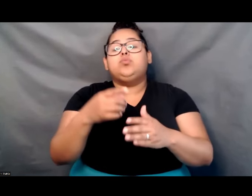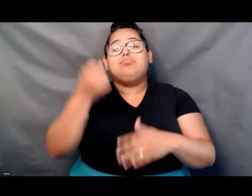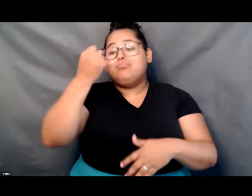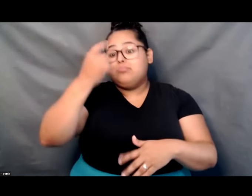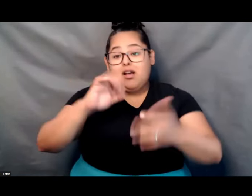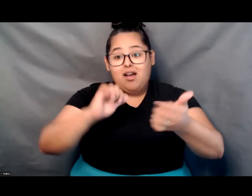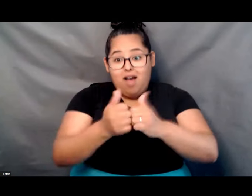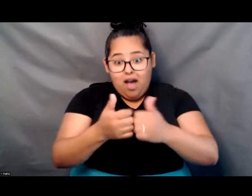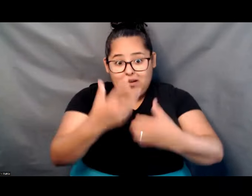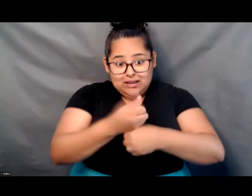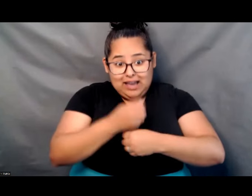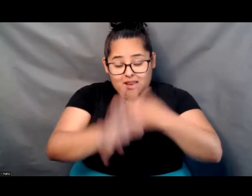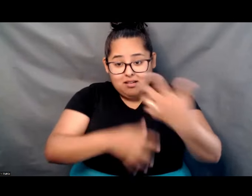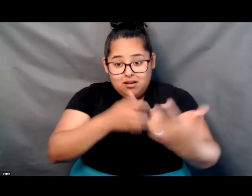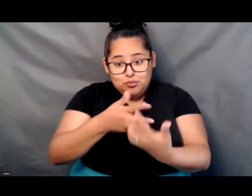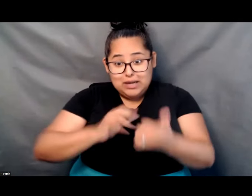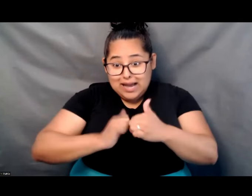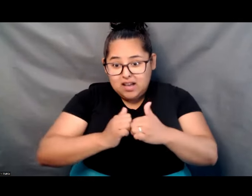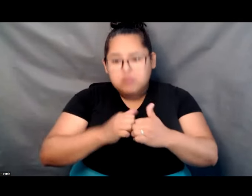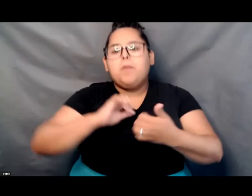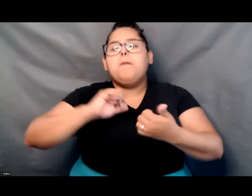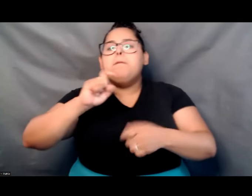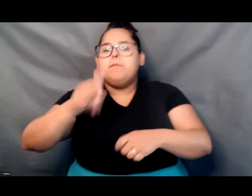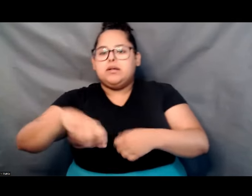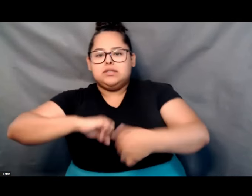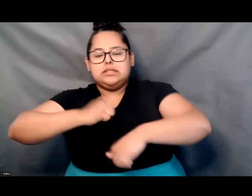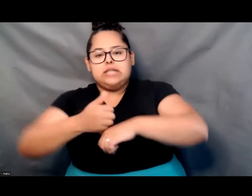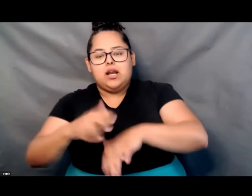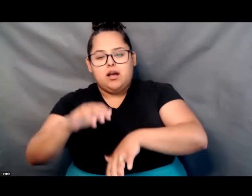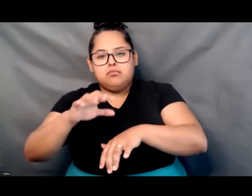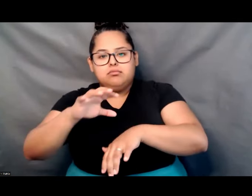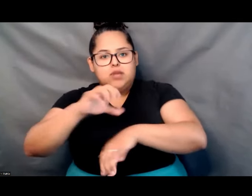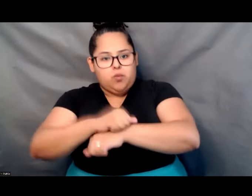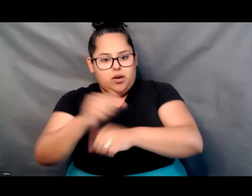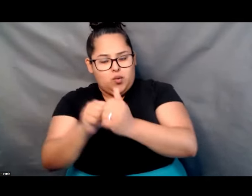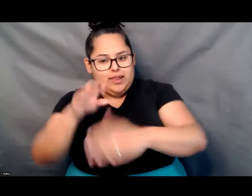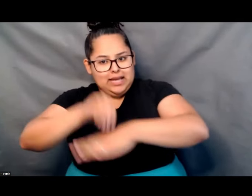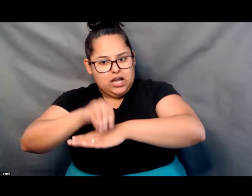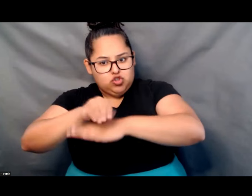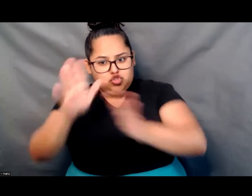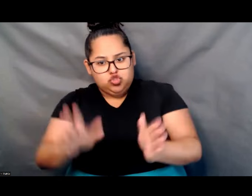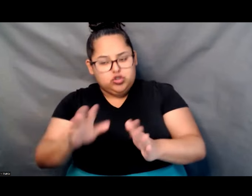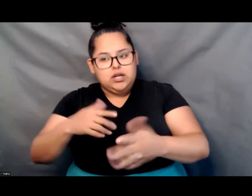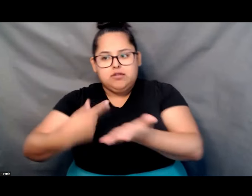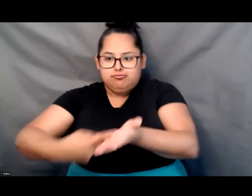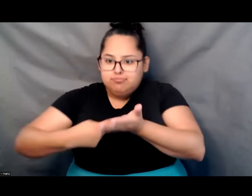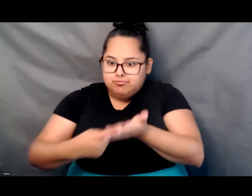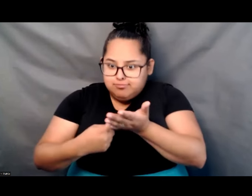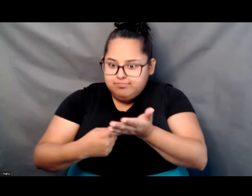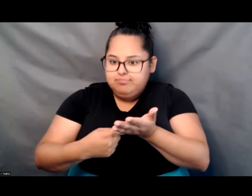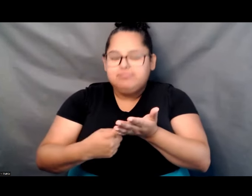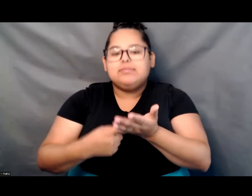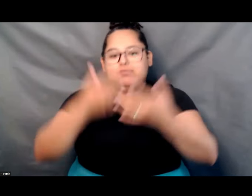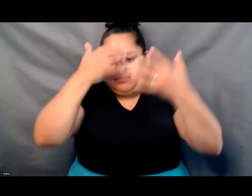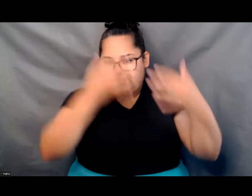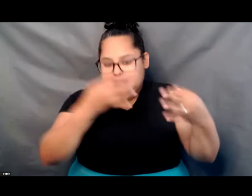their counselors to talk about which accommodations they are specifically approved for. So just be sure to talk with your counselor